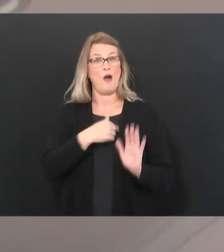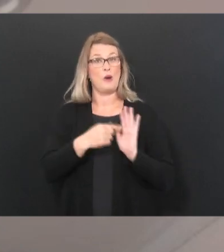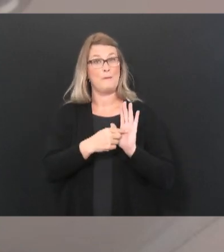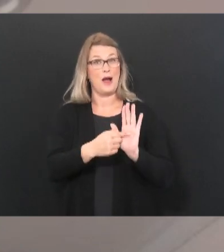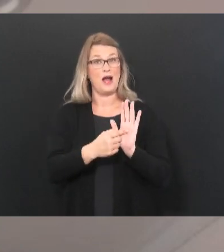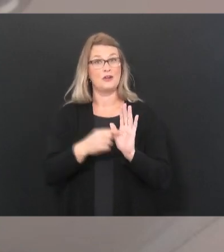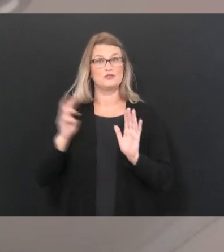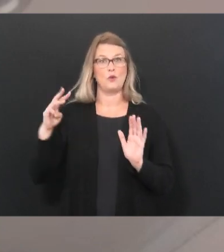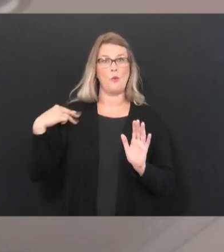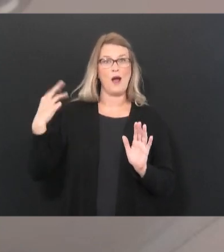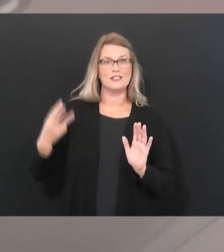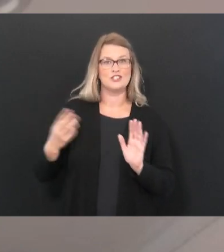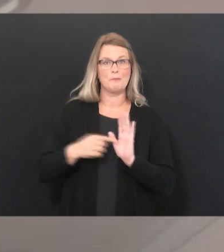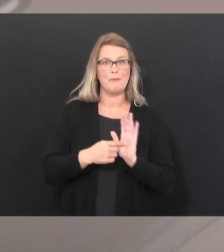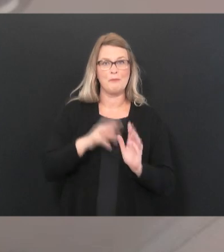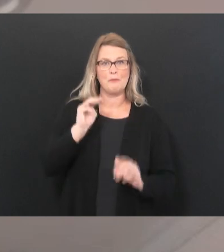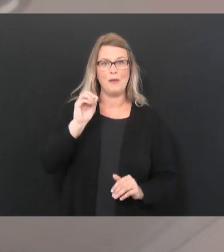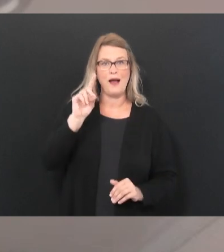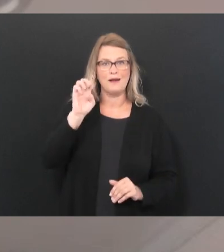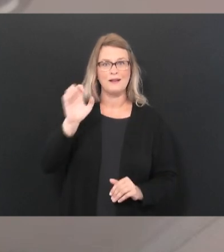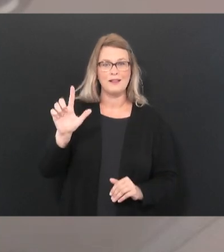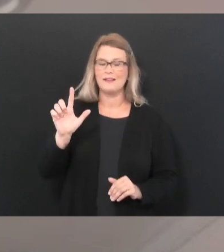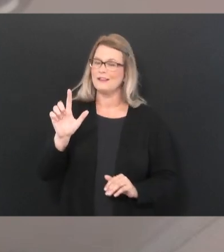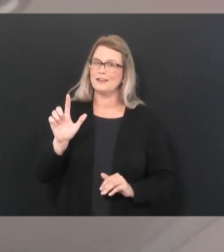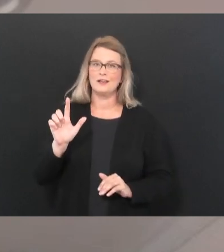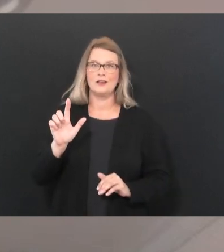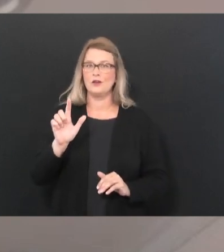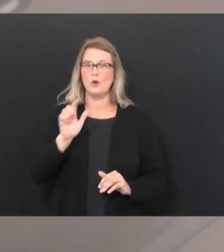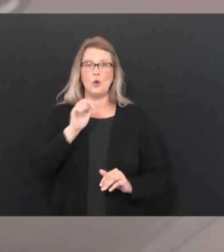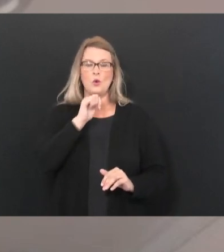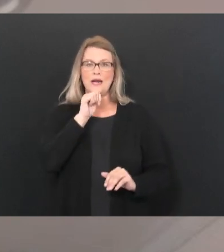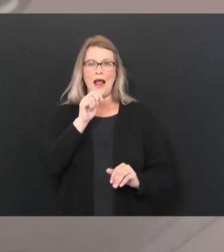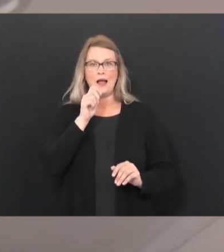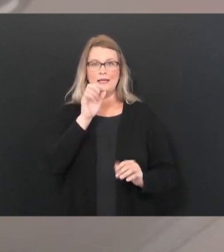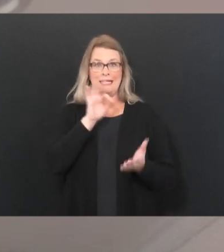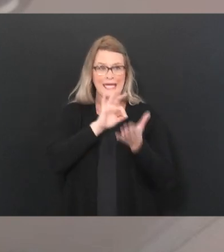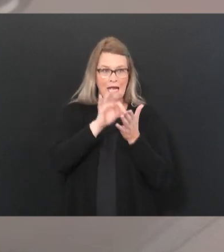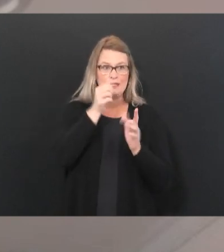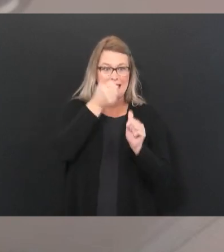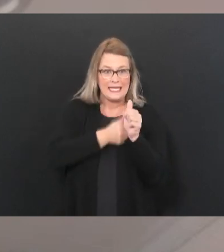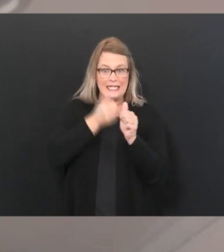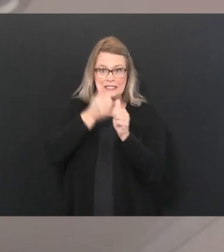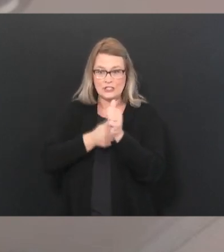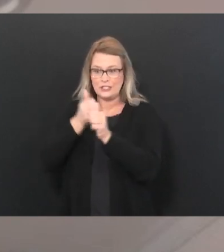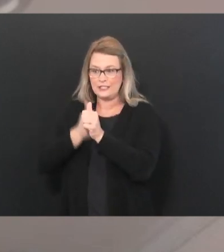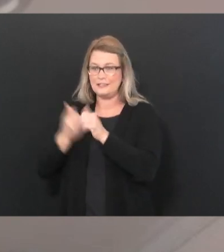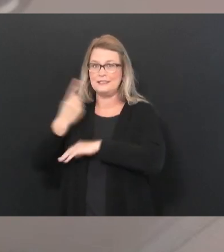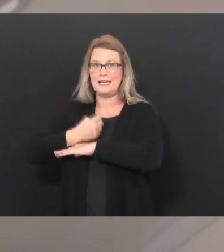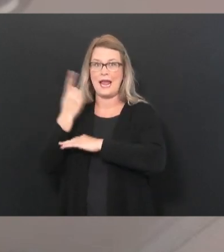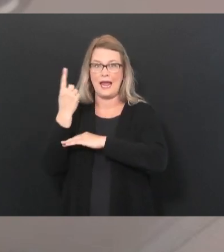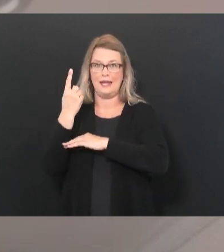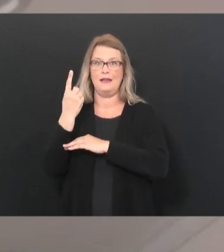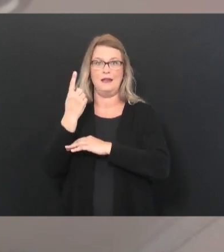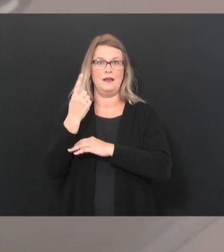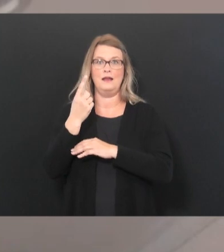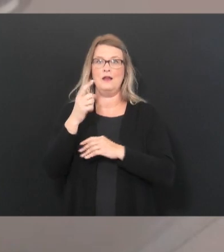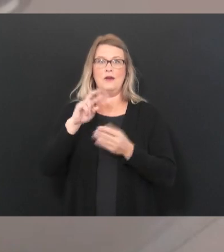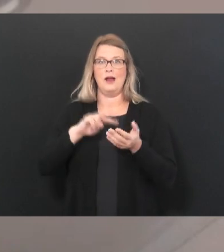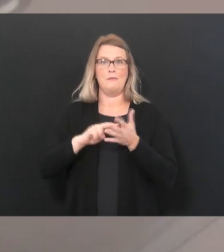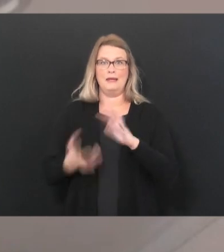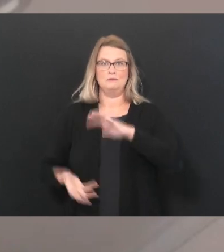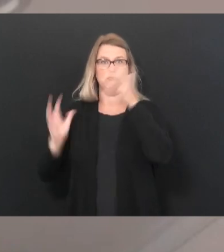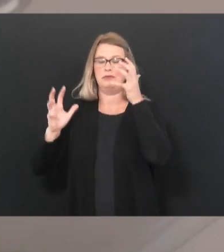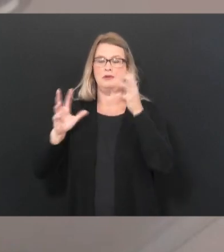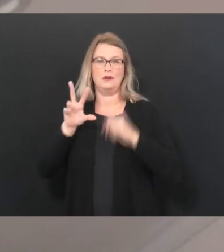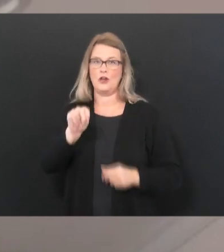from University of Washington, we're not looking at every single day as a linear sort of, we have to get this day or we're done. We're